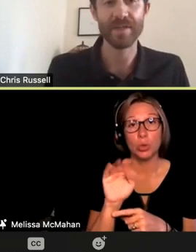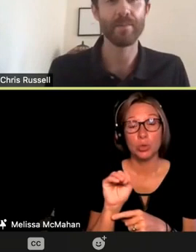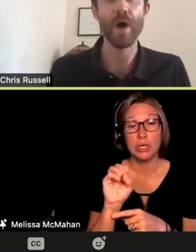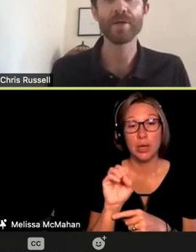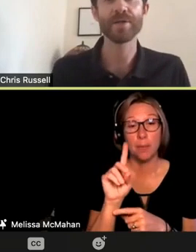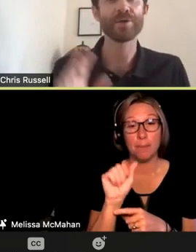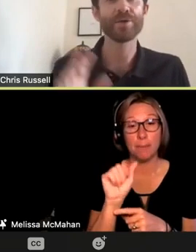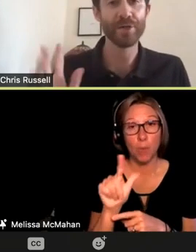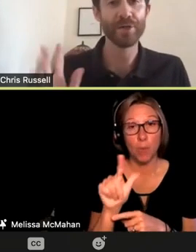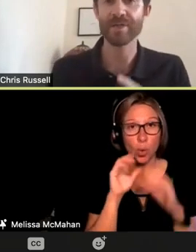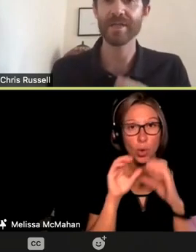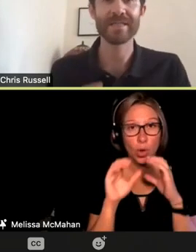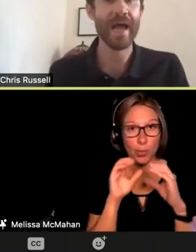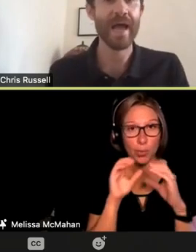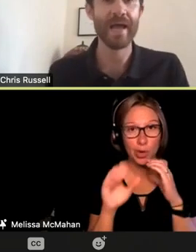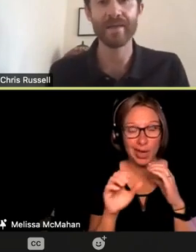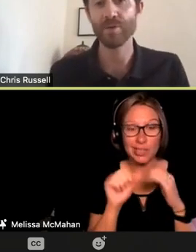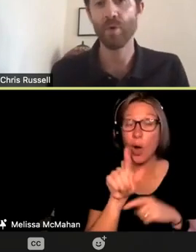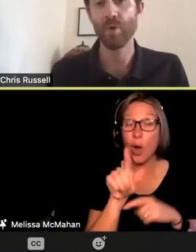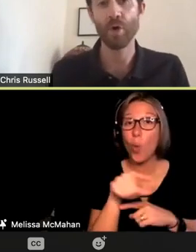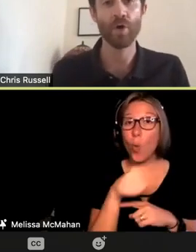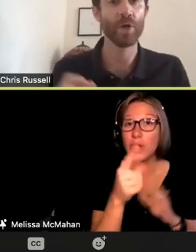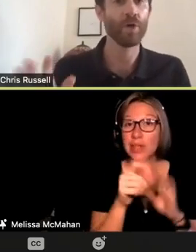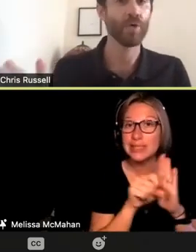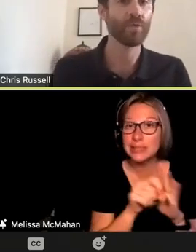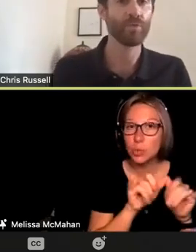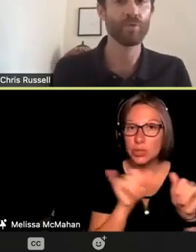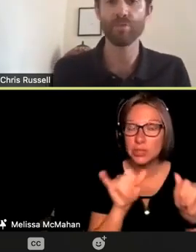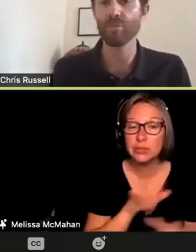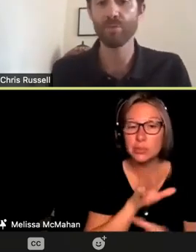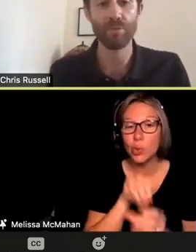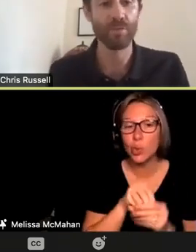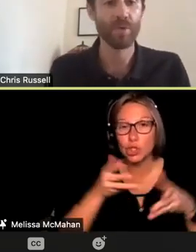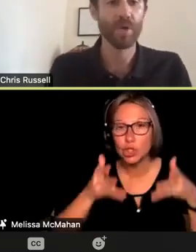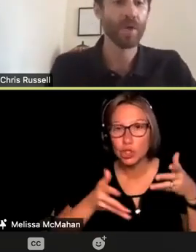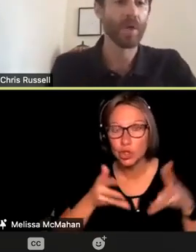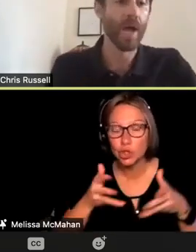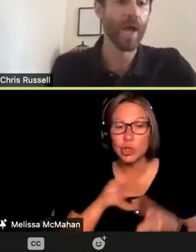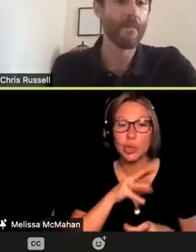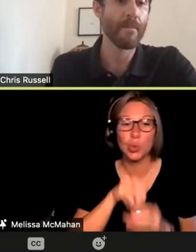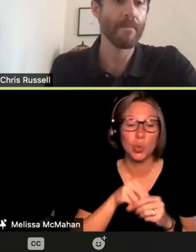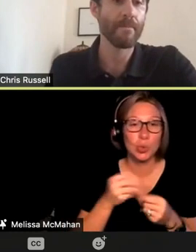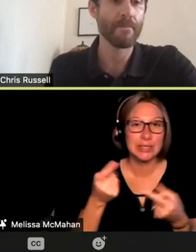a symbol system, also gestures and signs or,